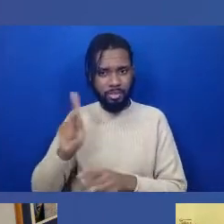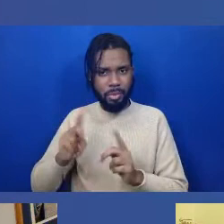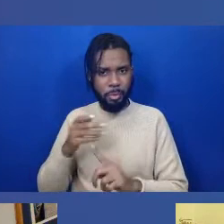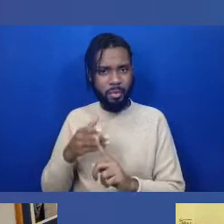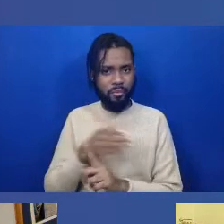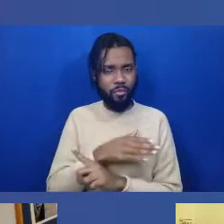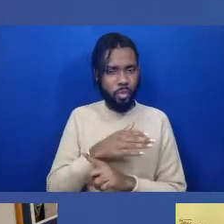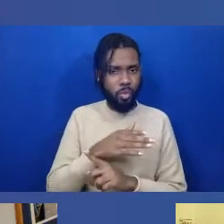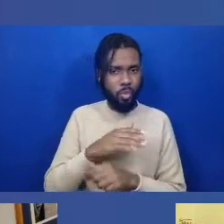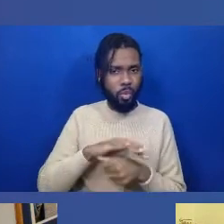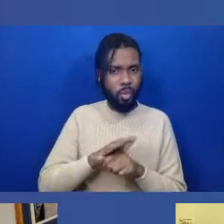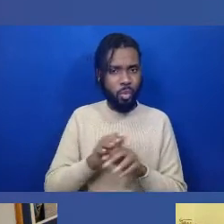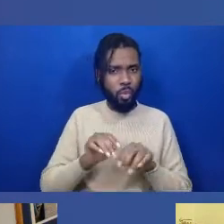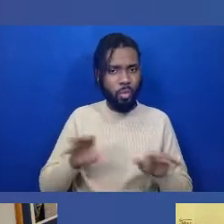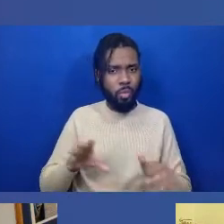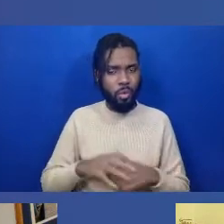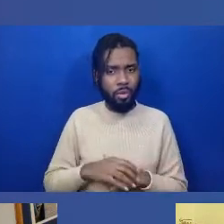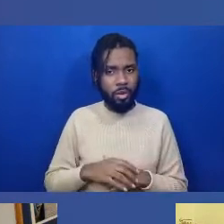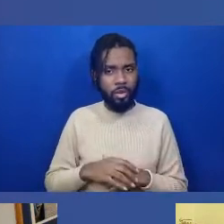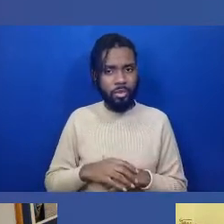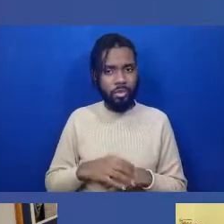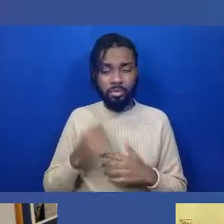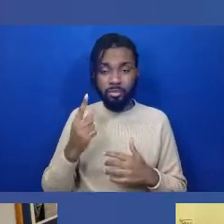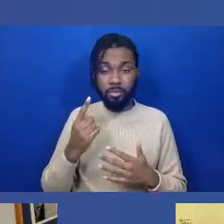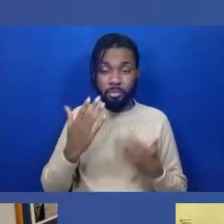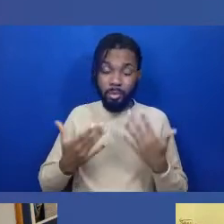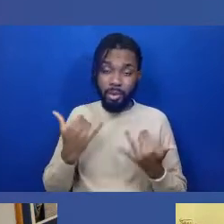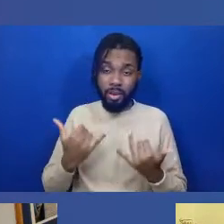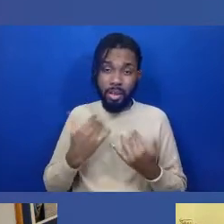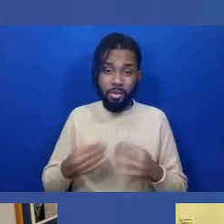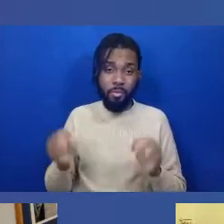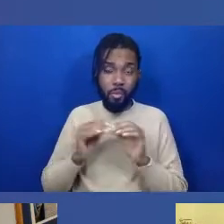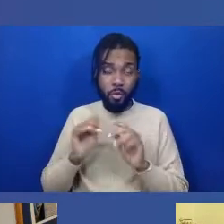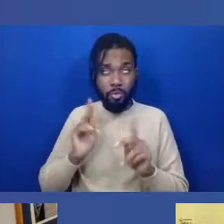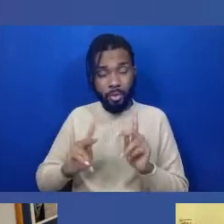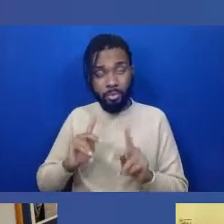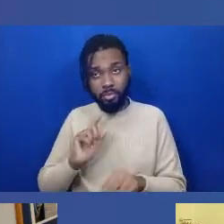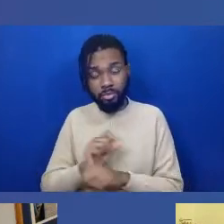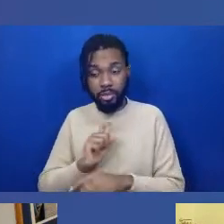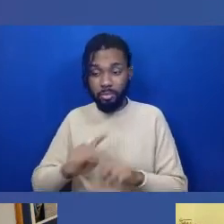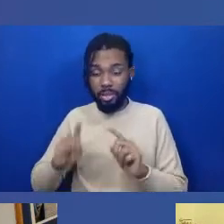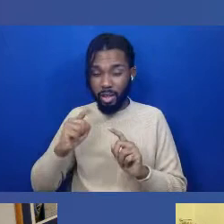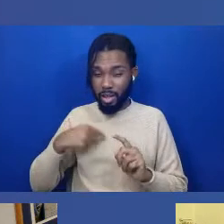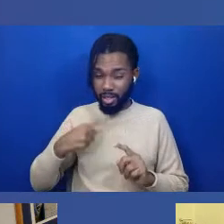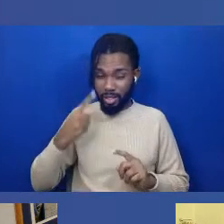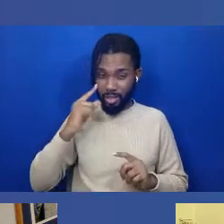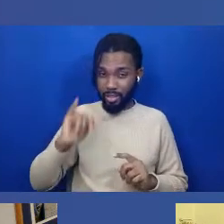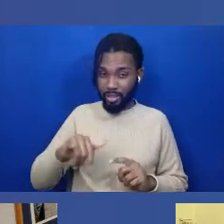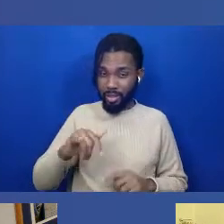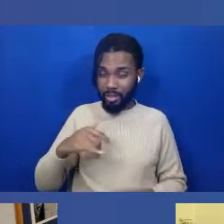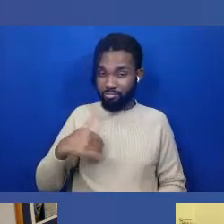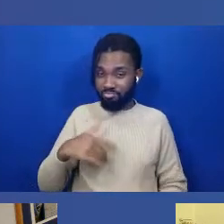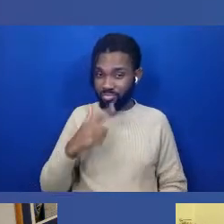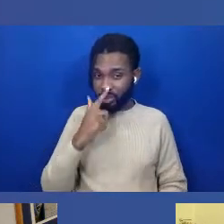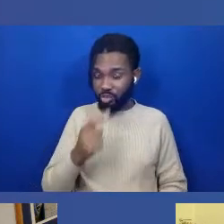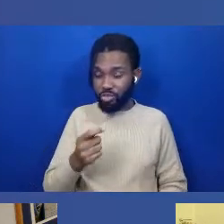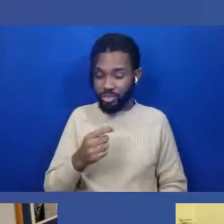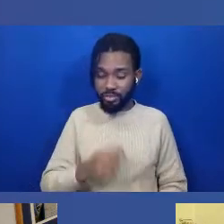And that's like I just started, it's probably quite a lot more than that actually, which is really interesting to me right now.